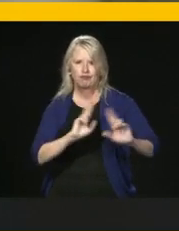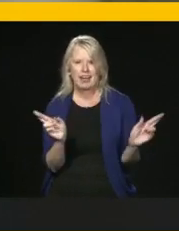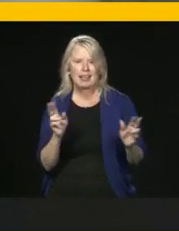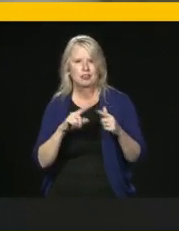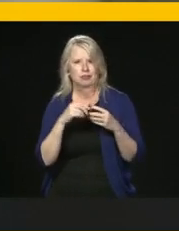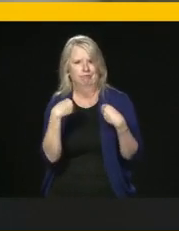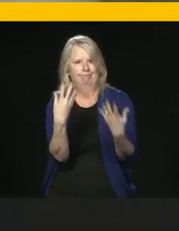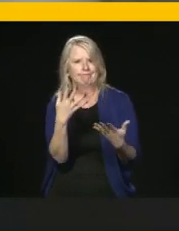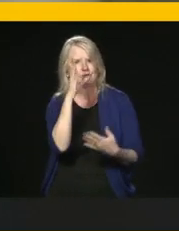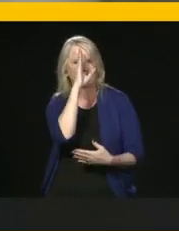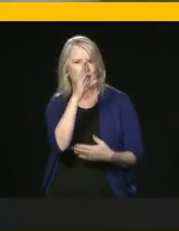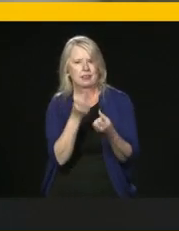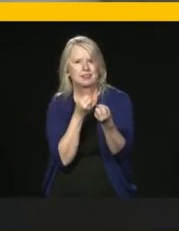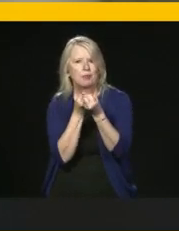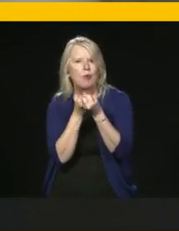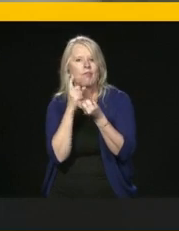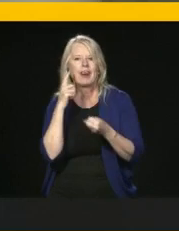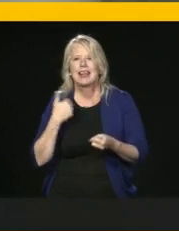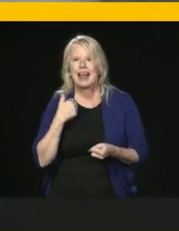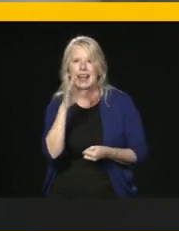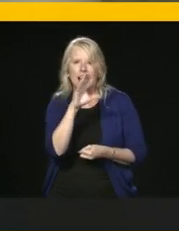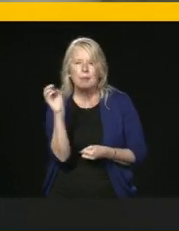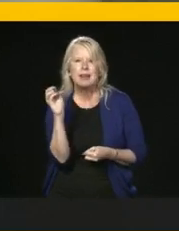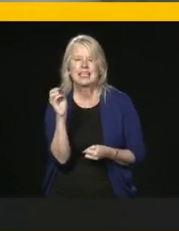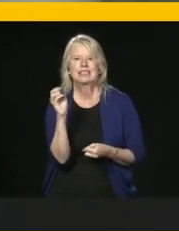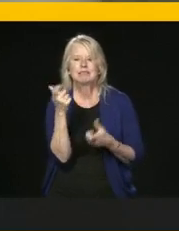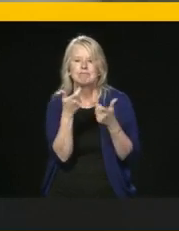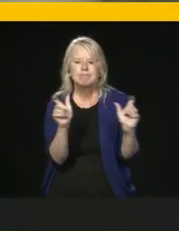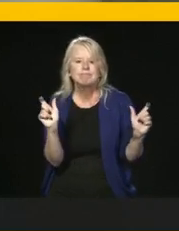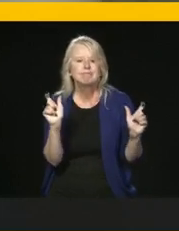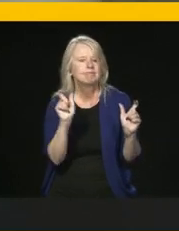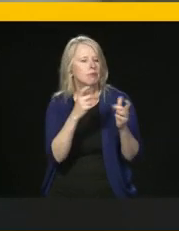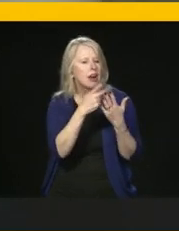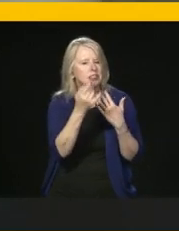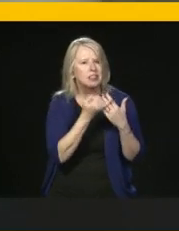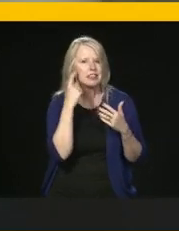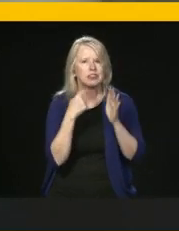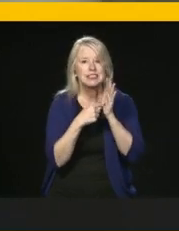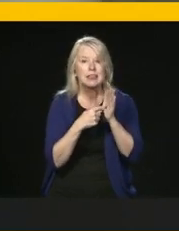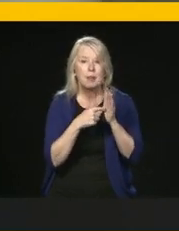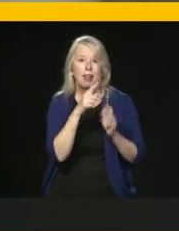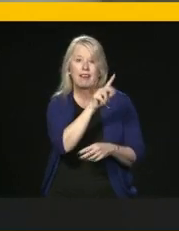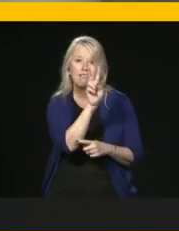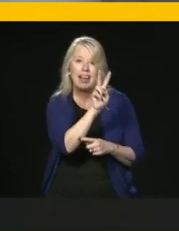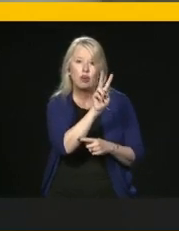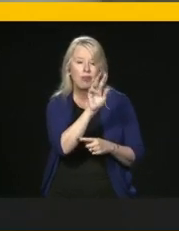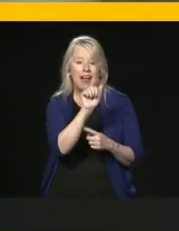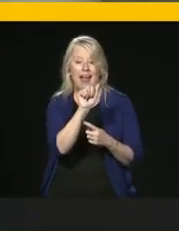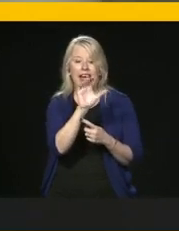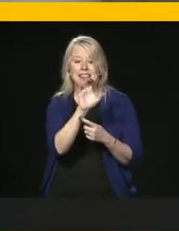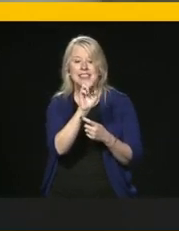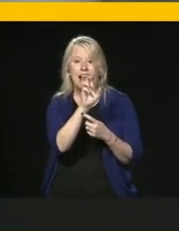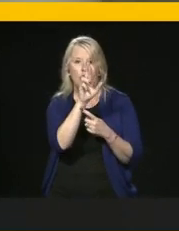large-scale projects, companies like Vancouver's Abcellera and Quebec City's Medicago.